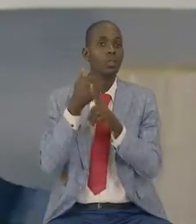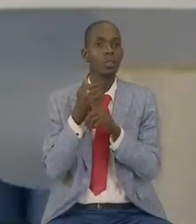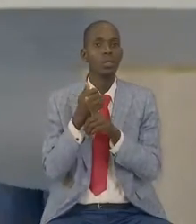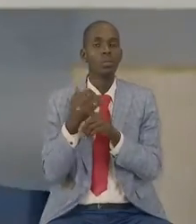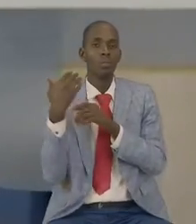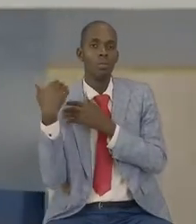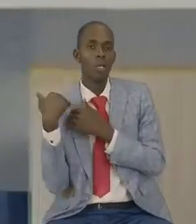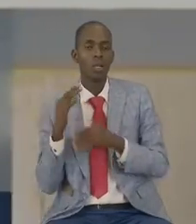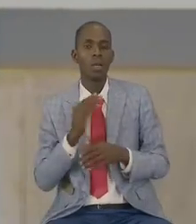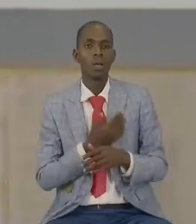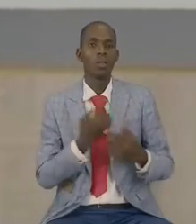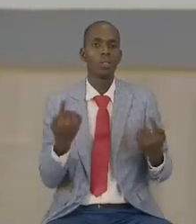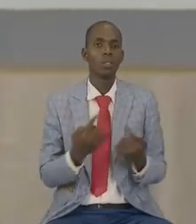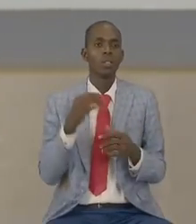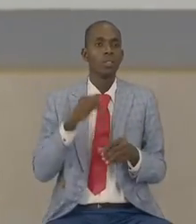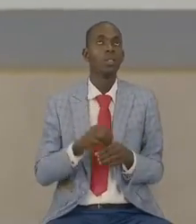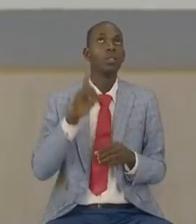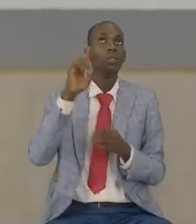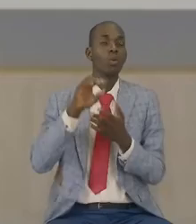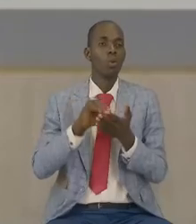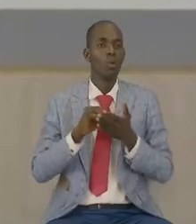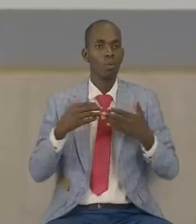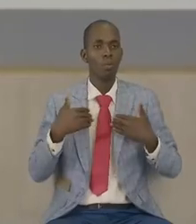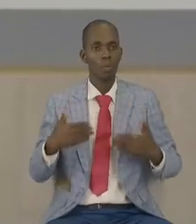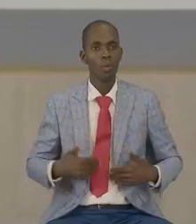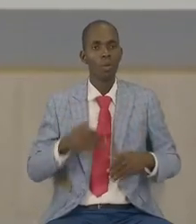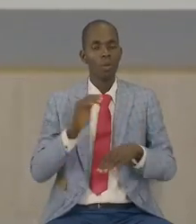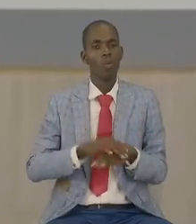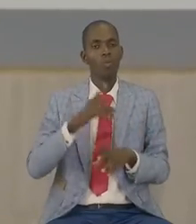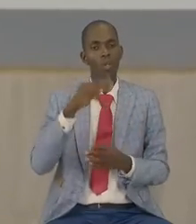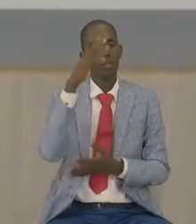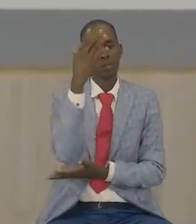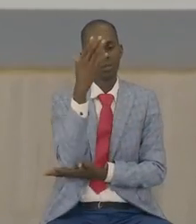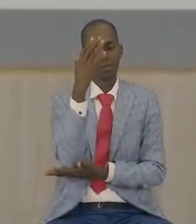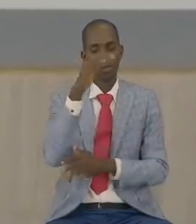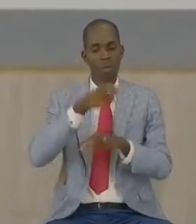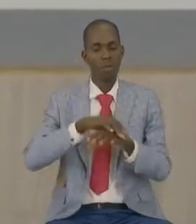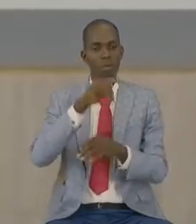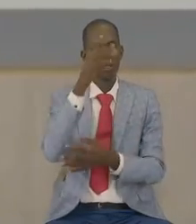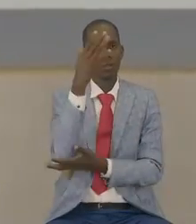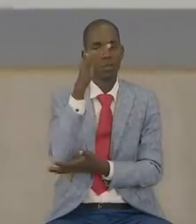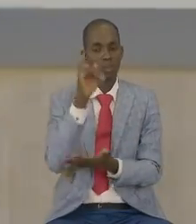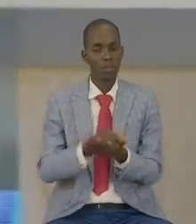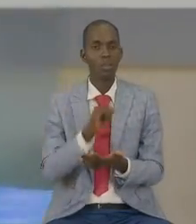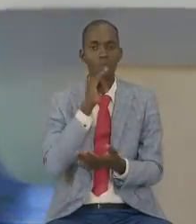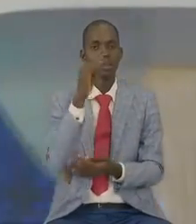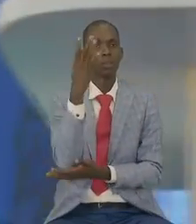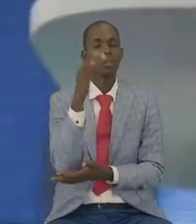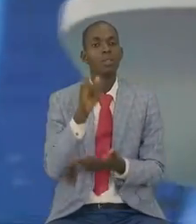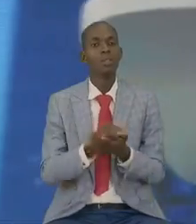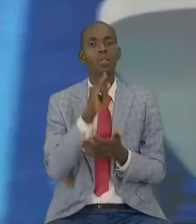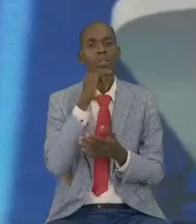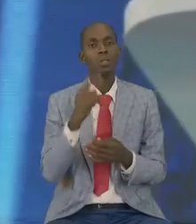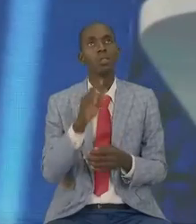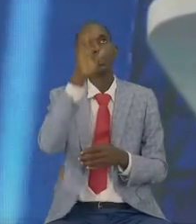our sins in his own body on the tree. On the tree. The tree. That's the cross. On the